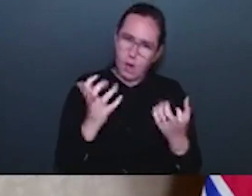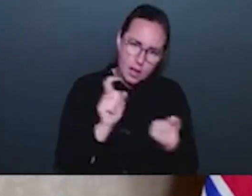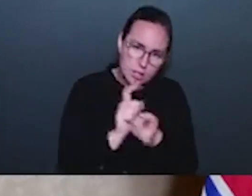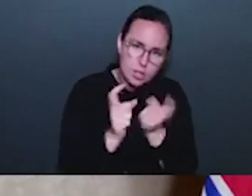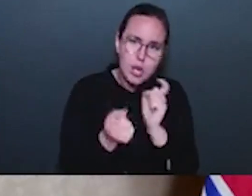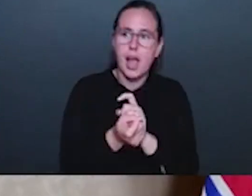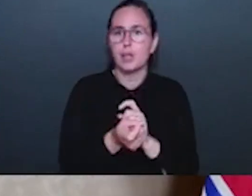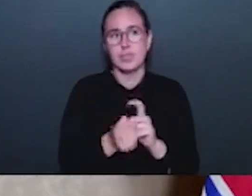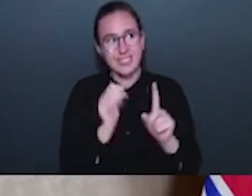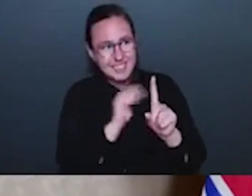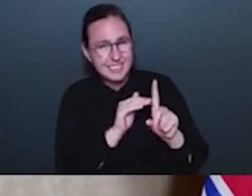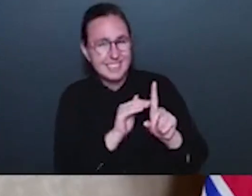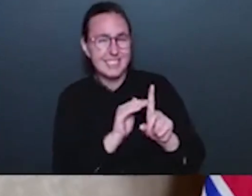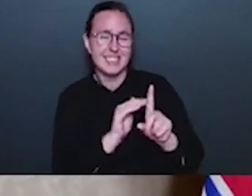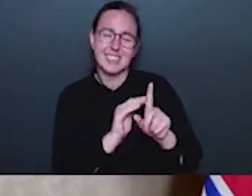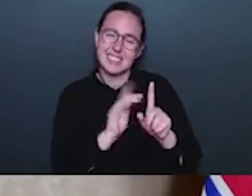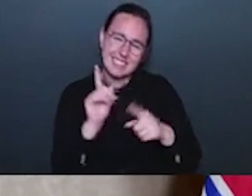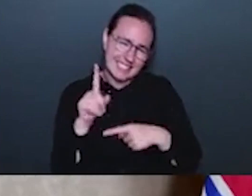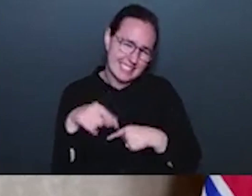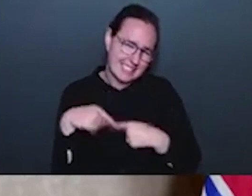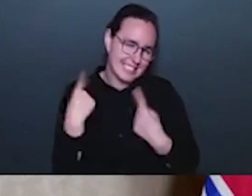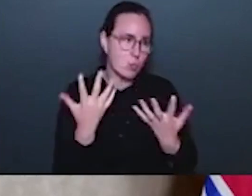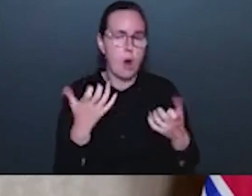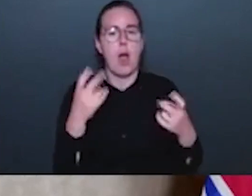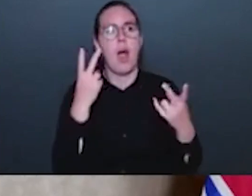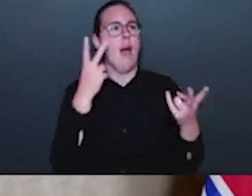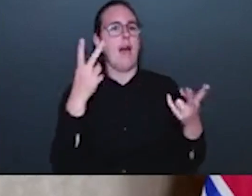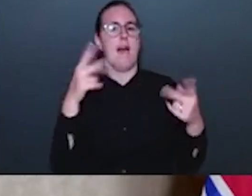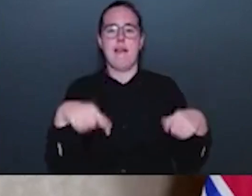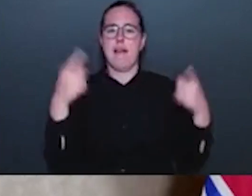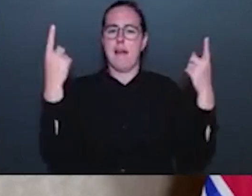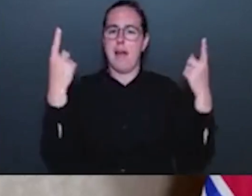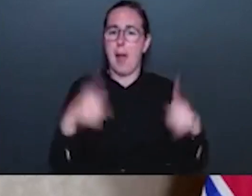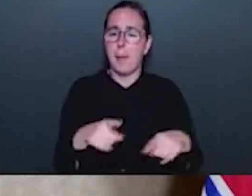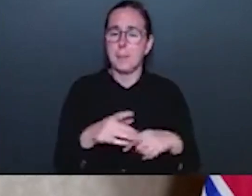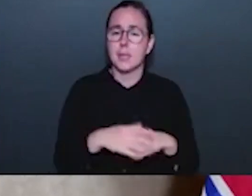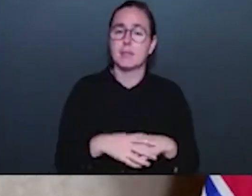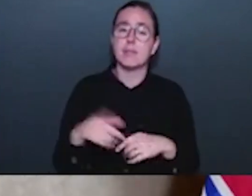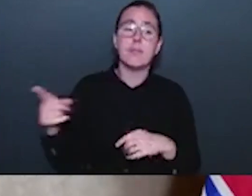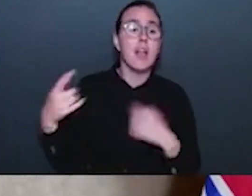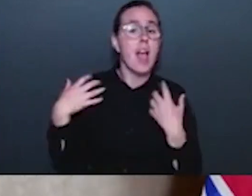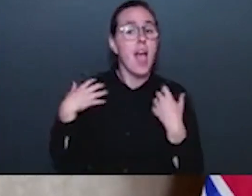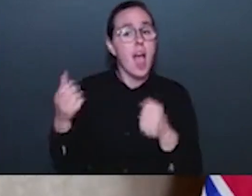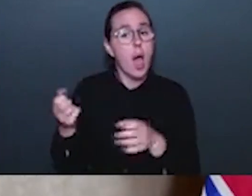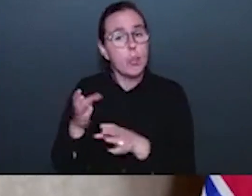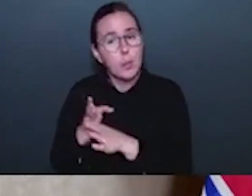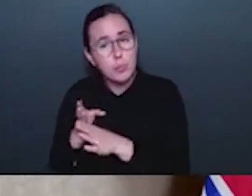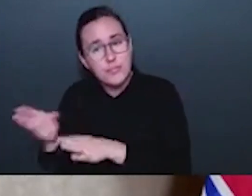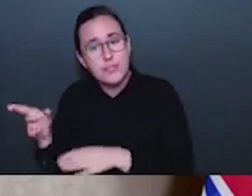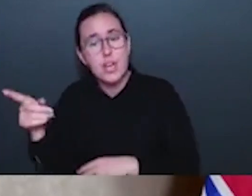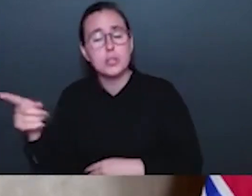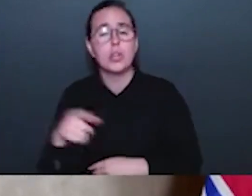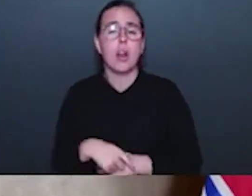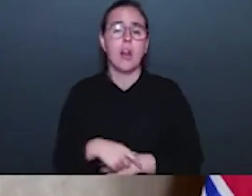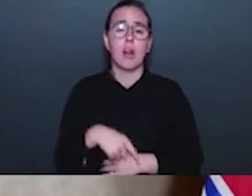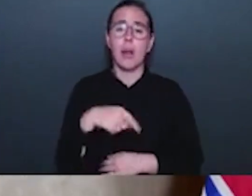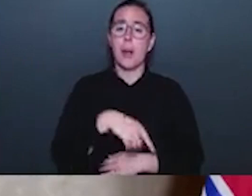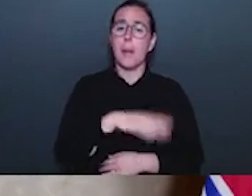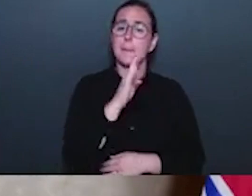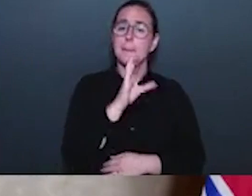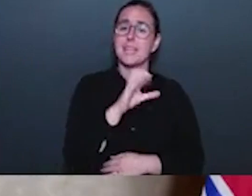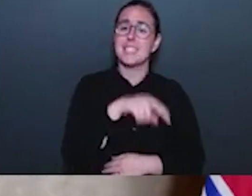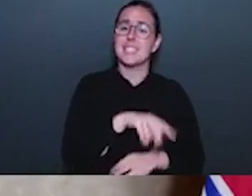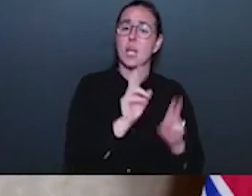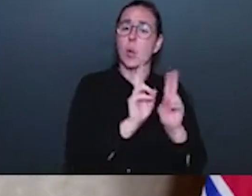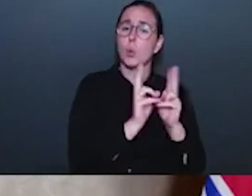British Columbia Associations of Chiefs of Police. And I am so grateful for the voices of people like